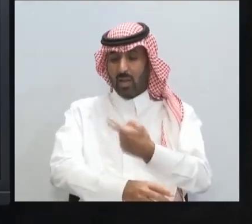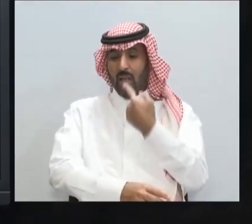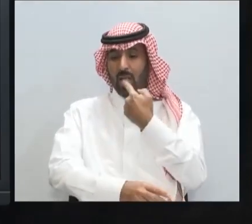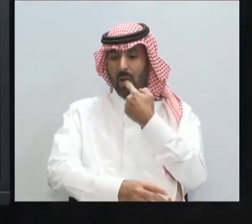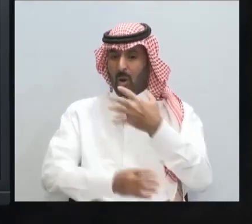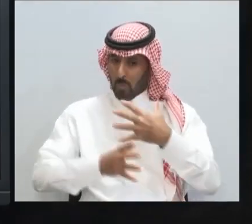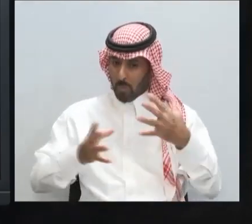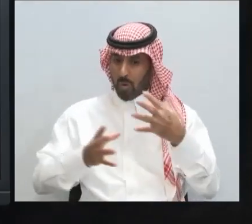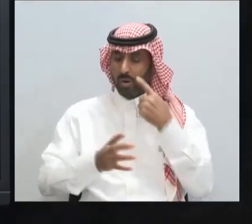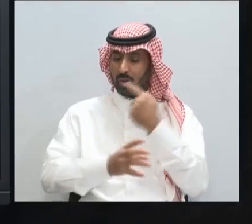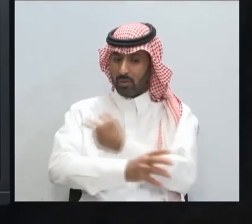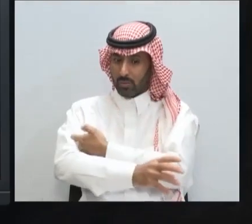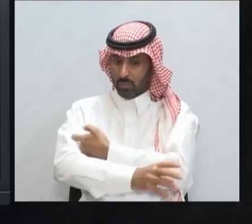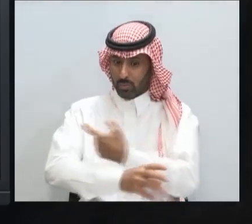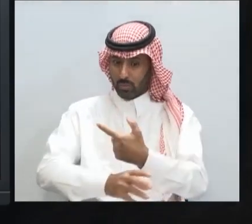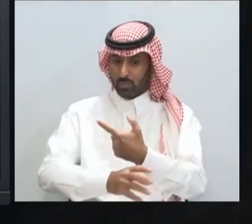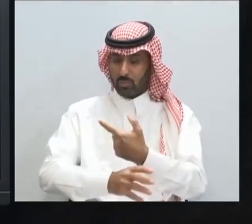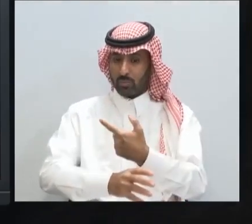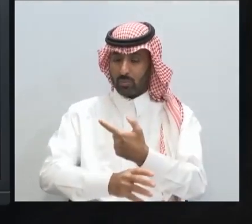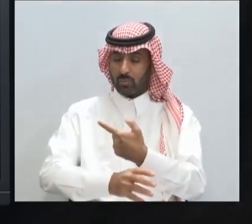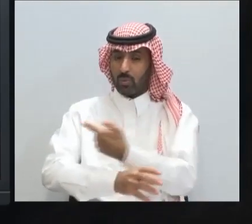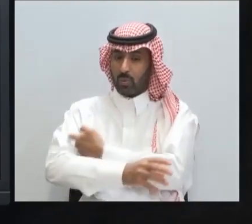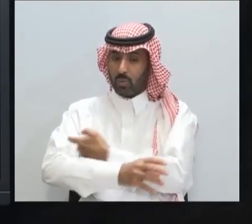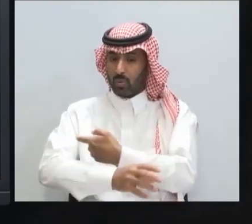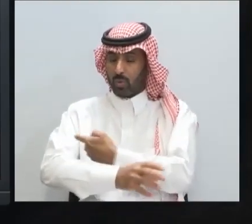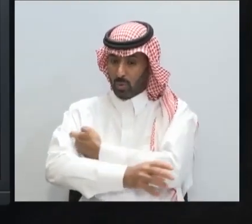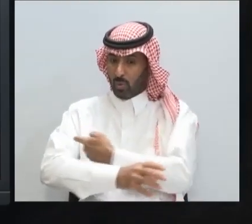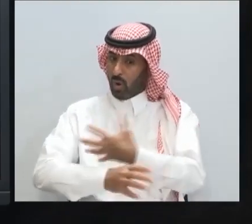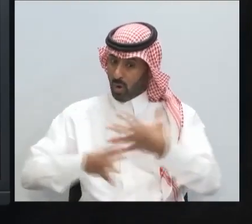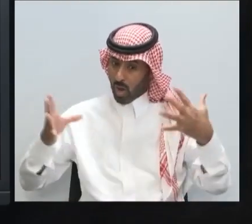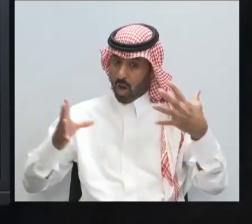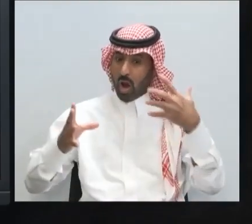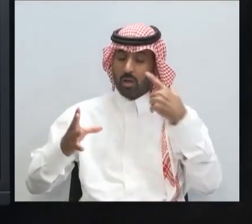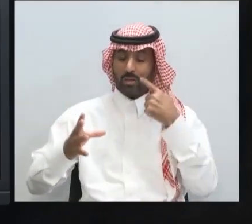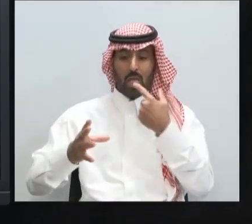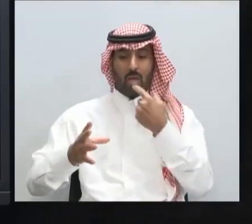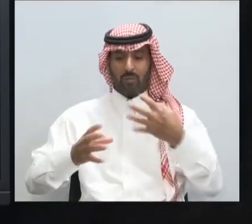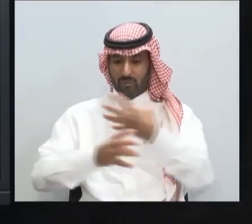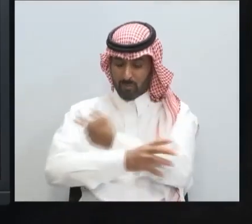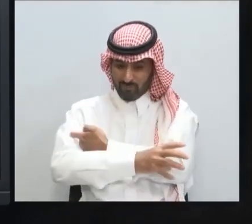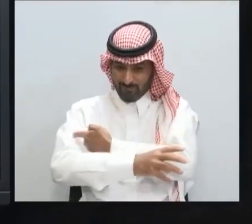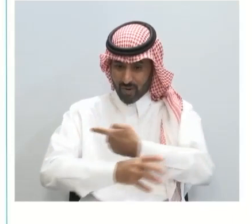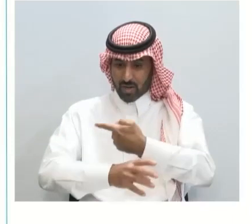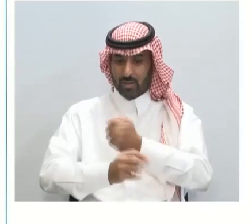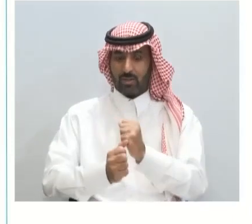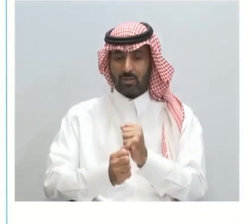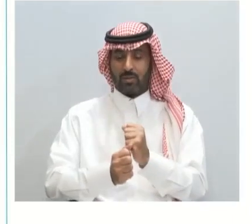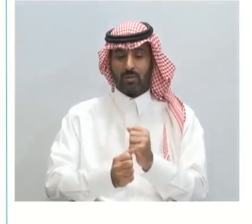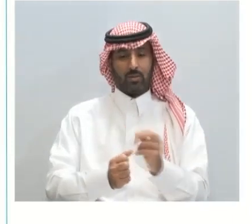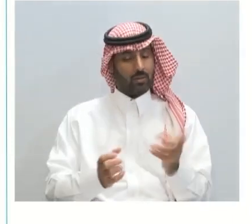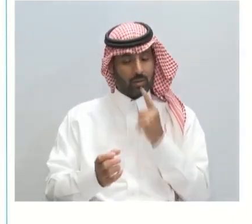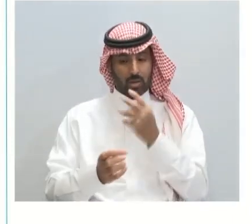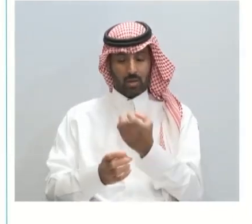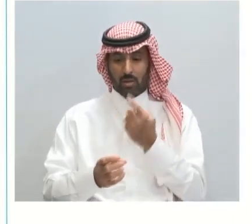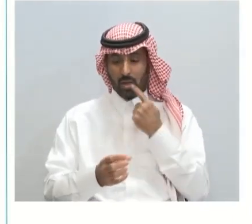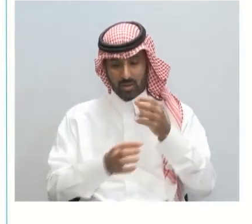the blood, they take it from your body. They have to draw a large amount of blood. Again, to get